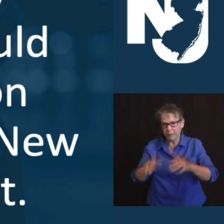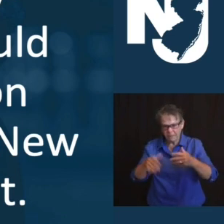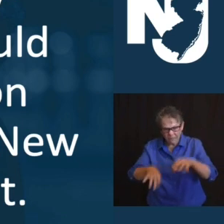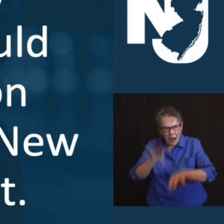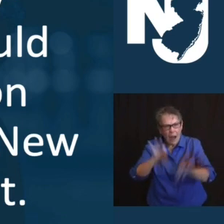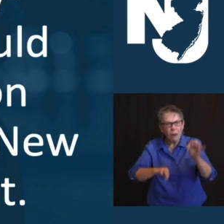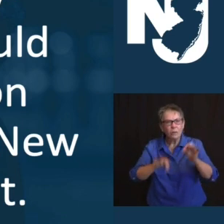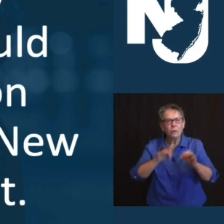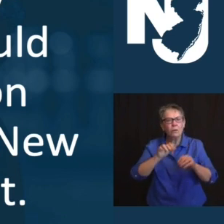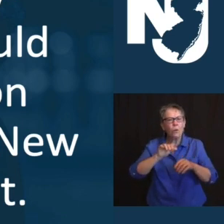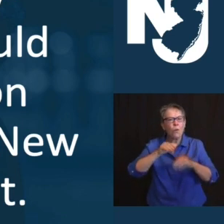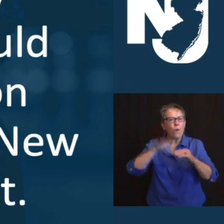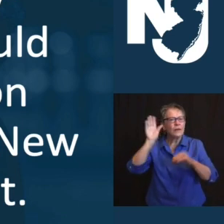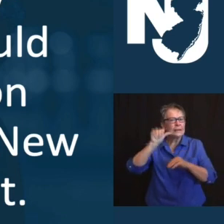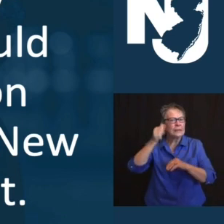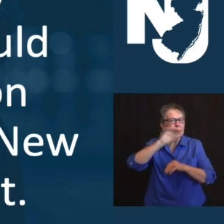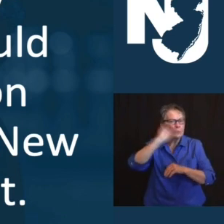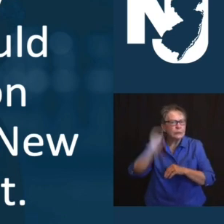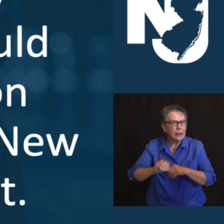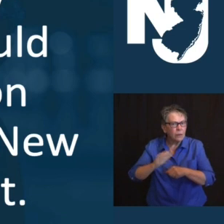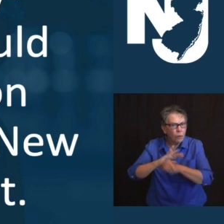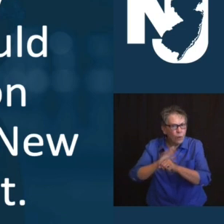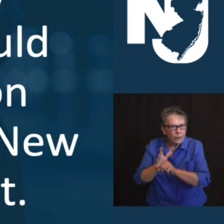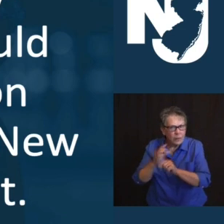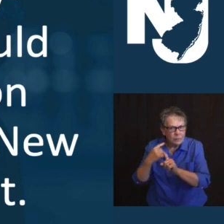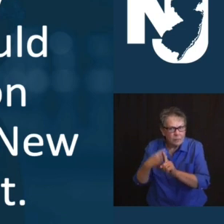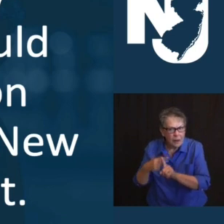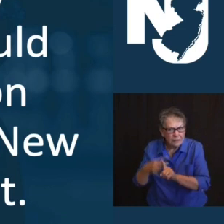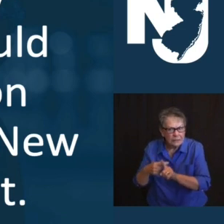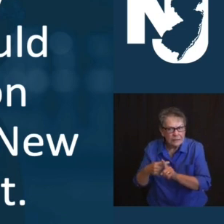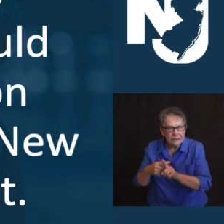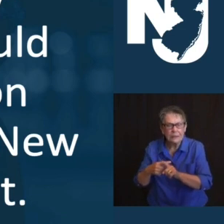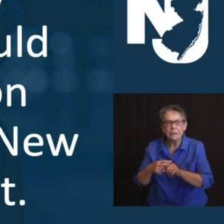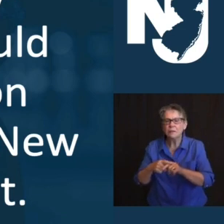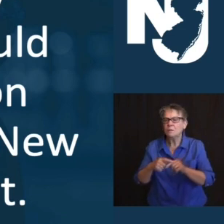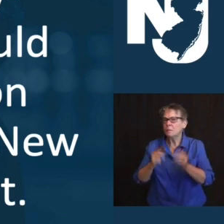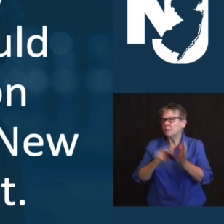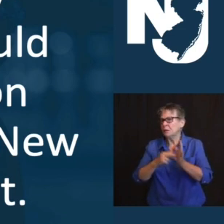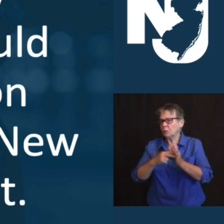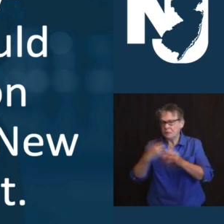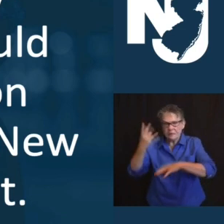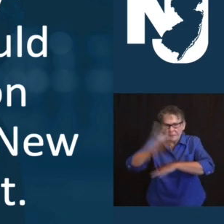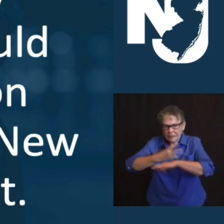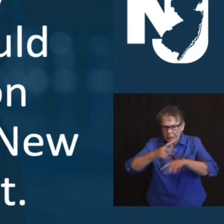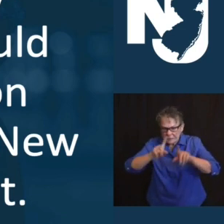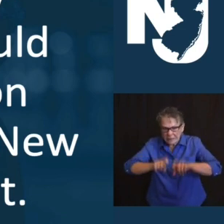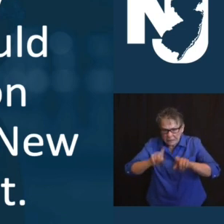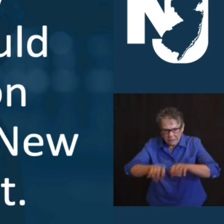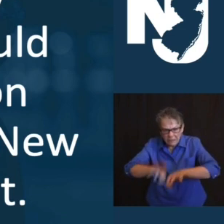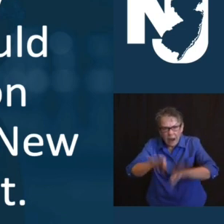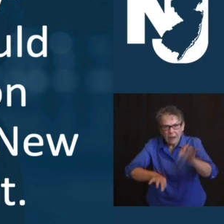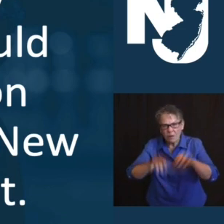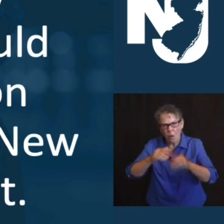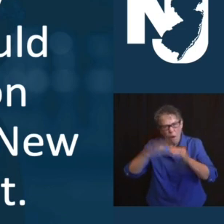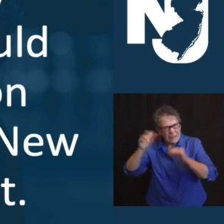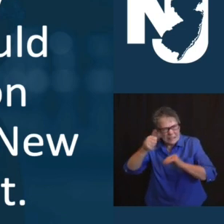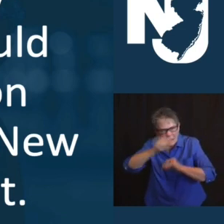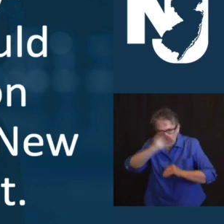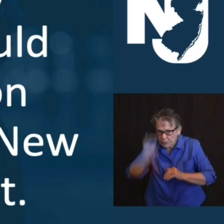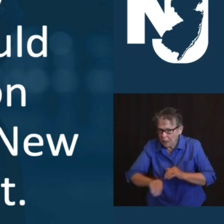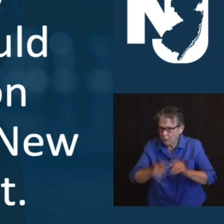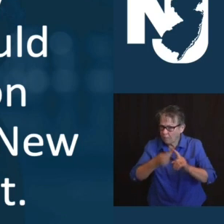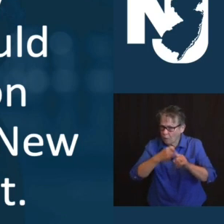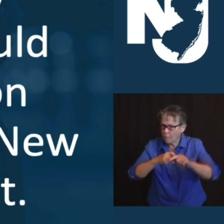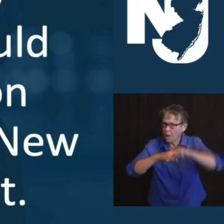100,000 residents, also on a rolling 7-day average, to join us in this mission by taking